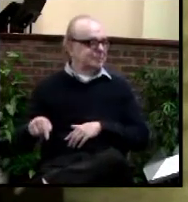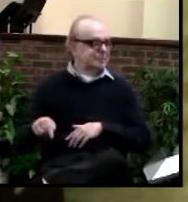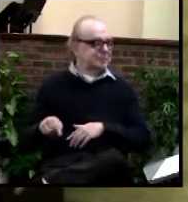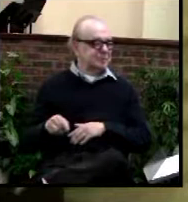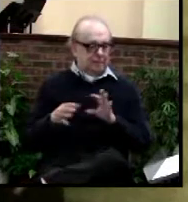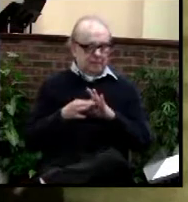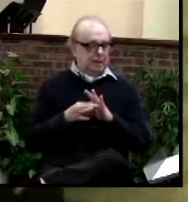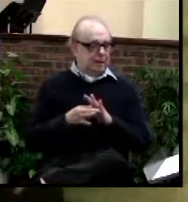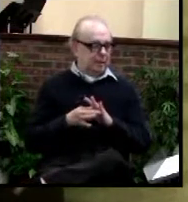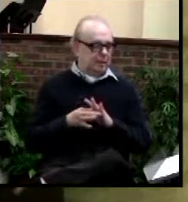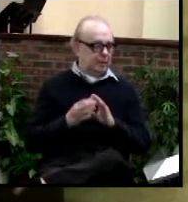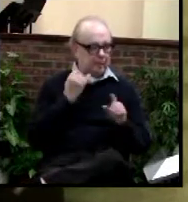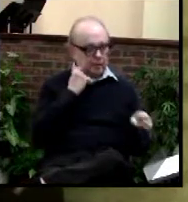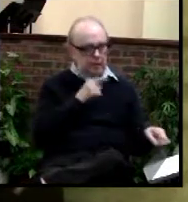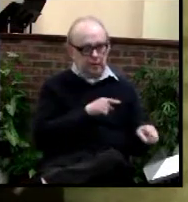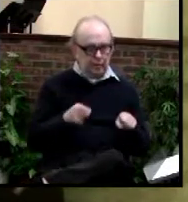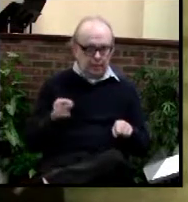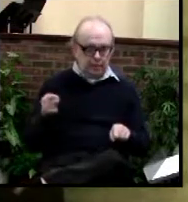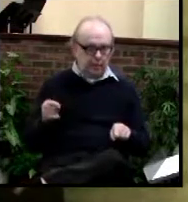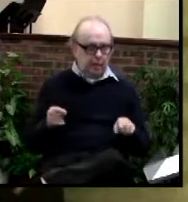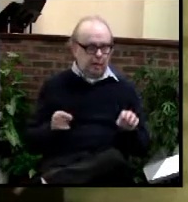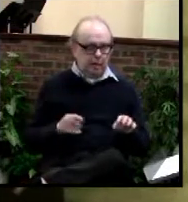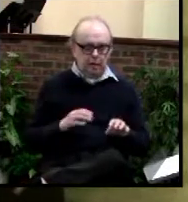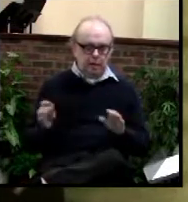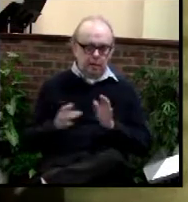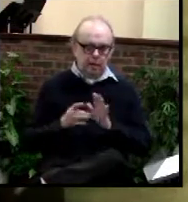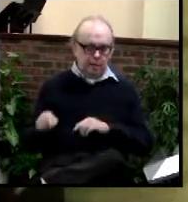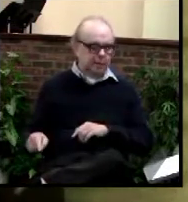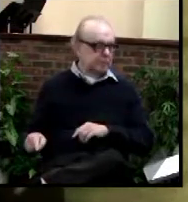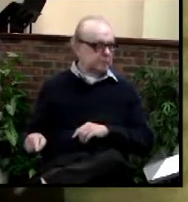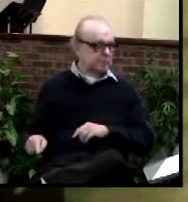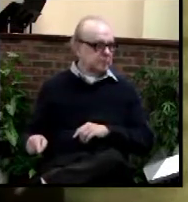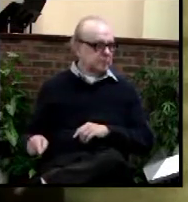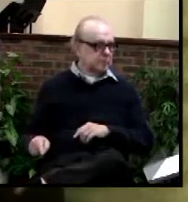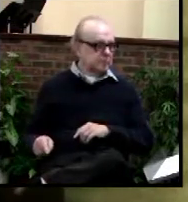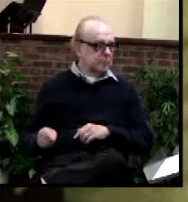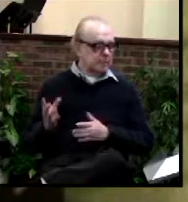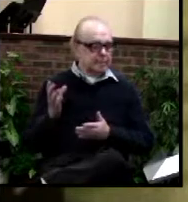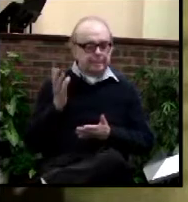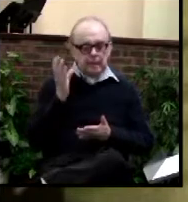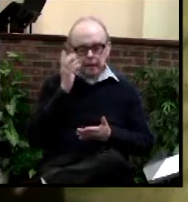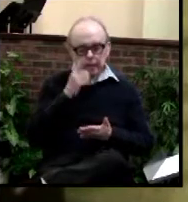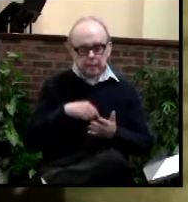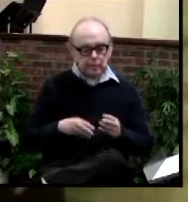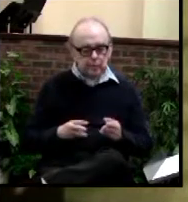If you put you in the yoke and Jesus on the other end, guess where your path is going to go?